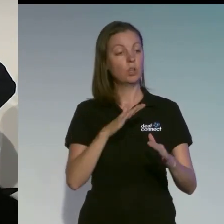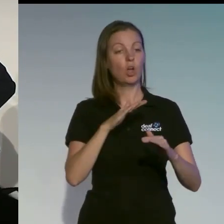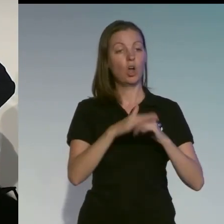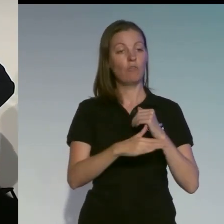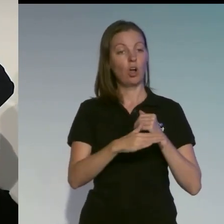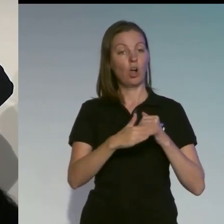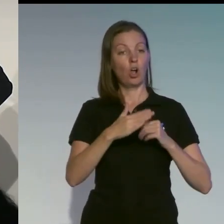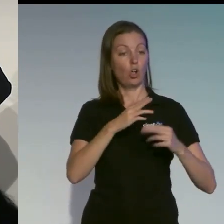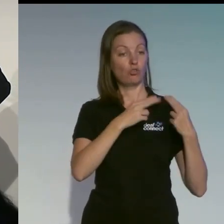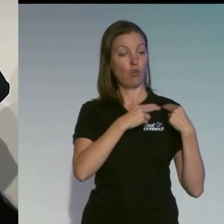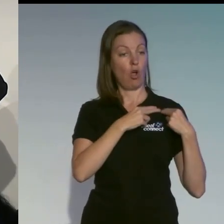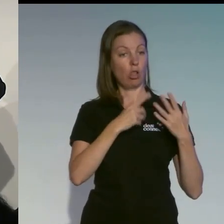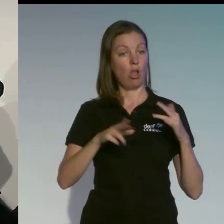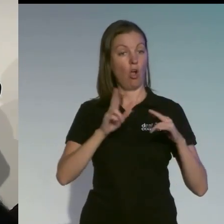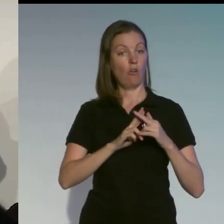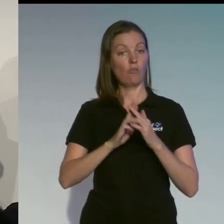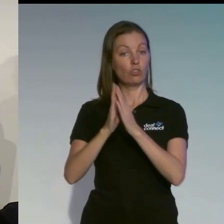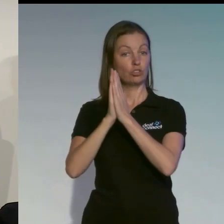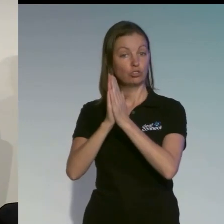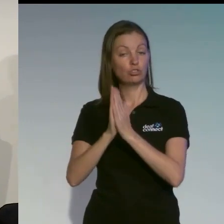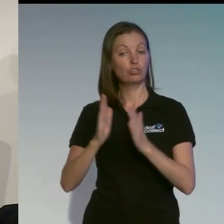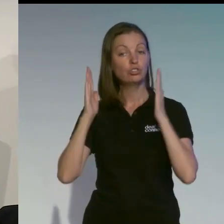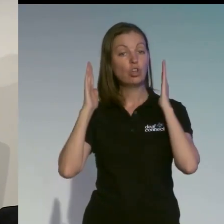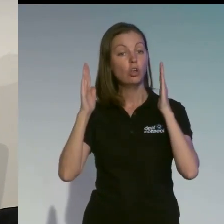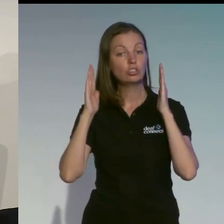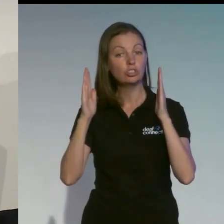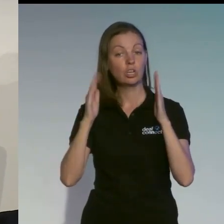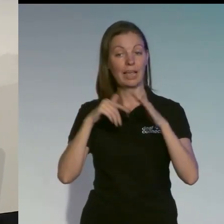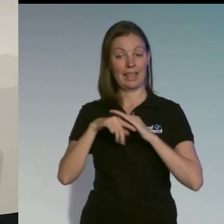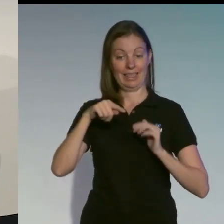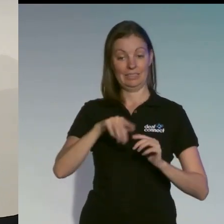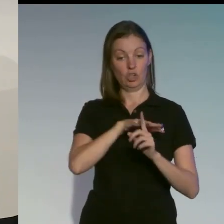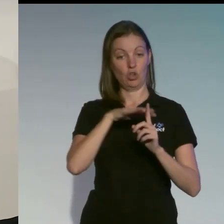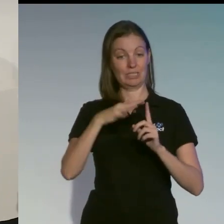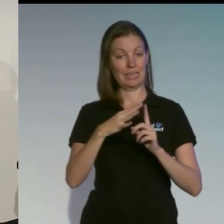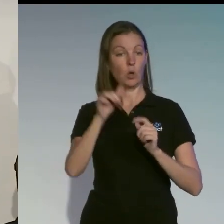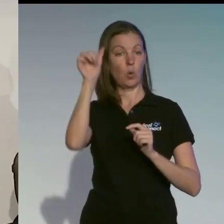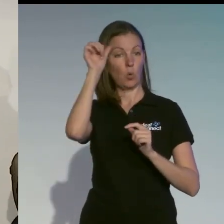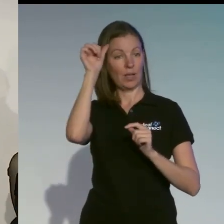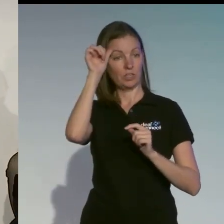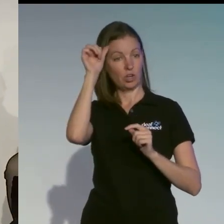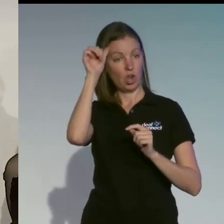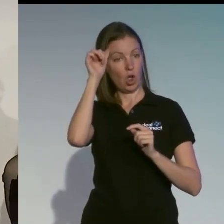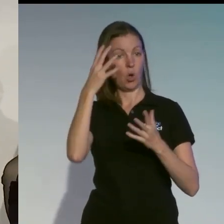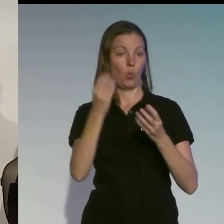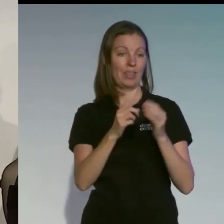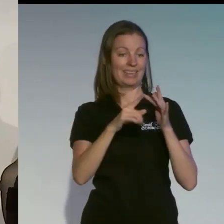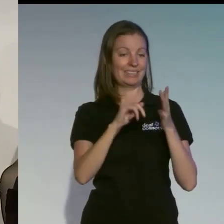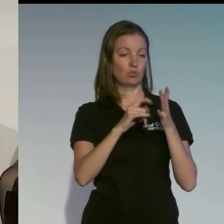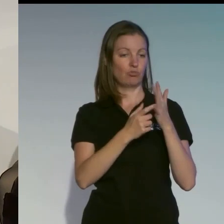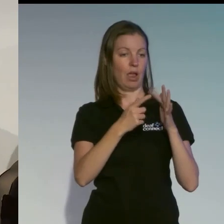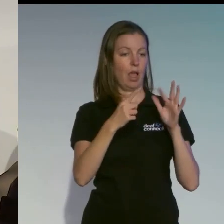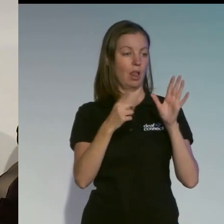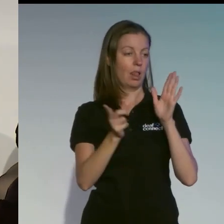the role of the church and religion in a Pacific context. Here in this part of the world, we know with the Israel-Folau-saga as well as the